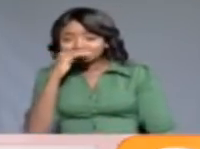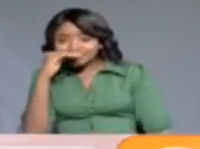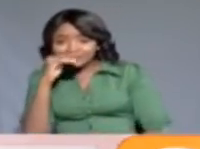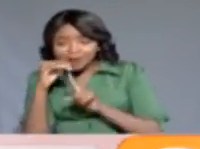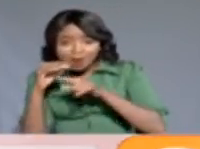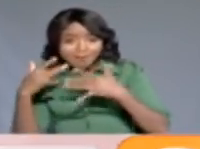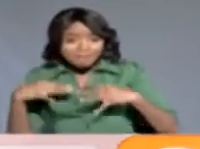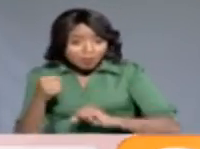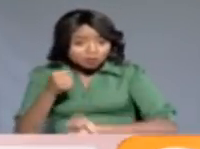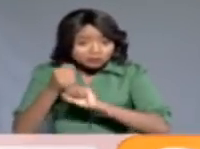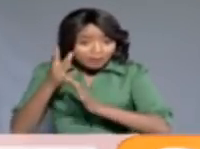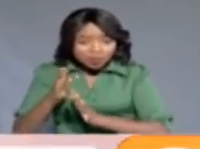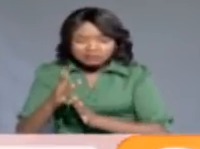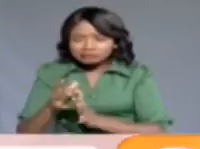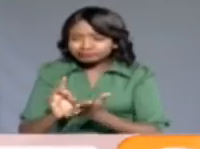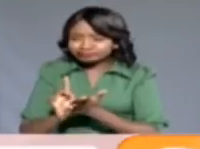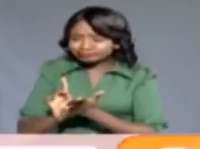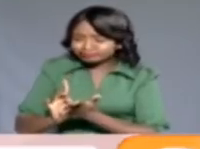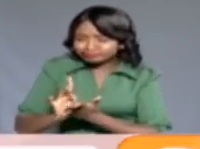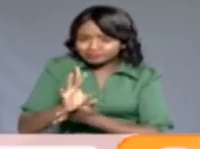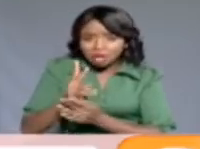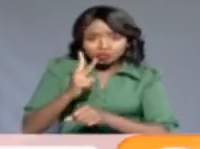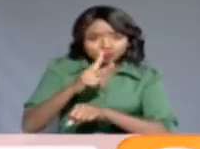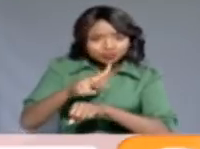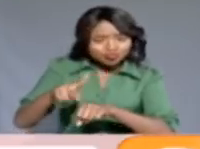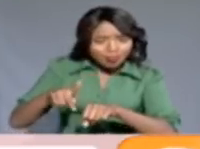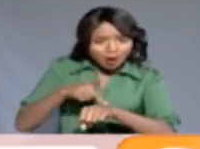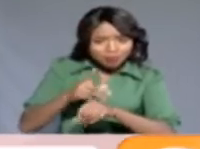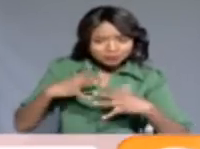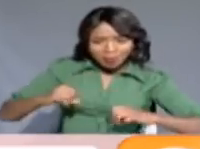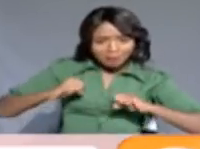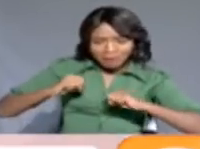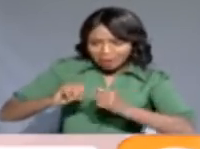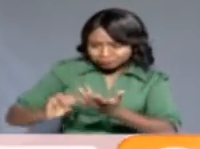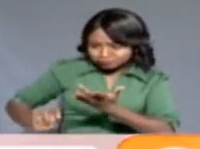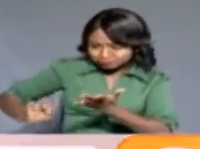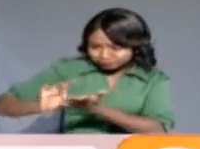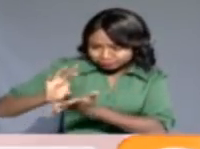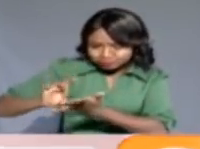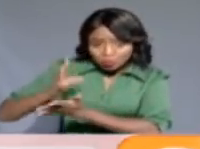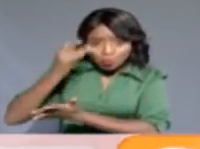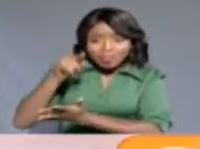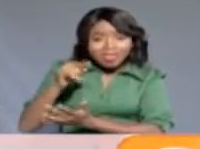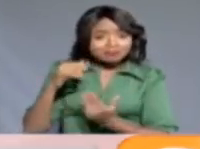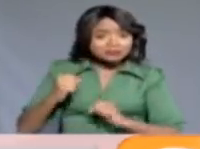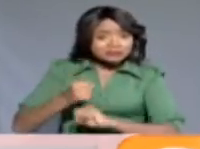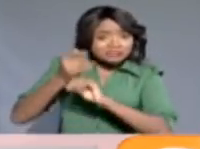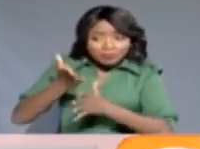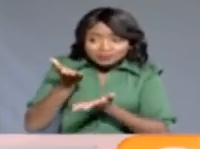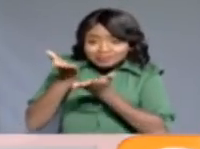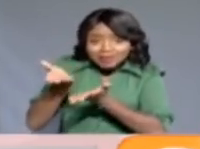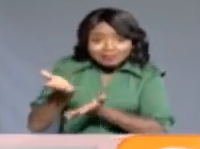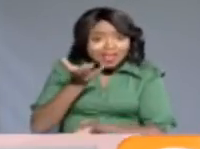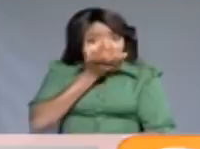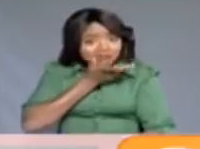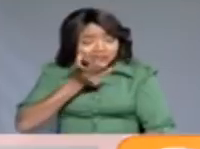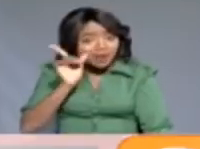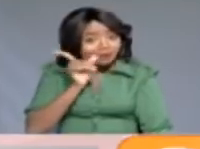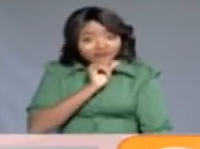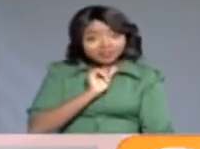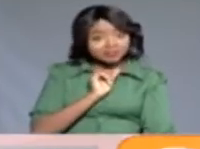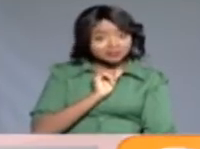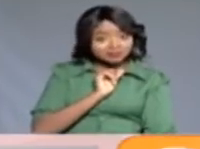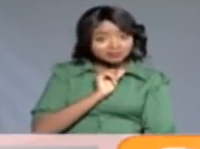locked out for almost 2 hours by officials. The fans who were already inside the Cairo International Stadium ahead of